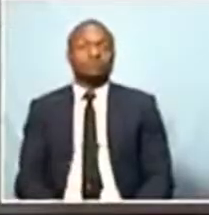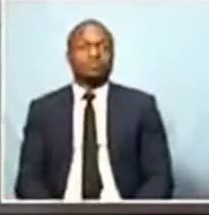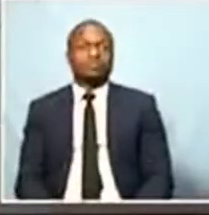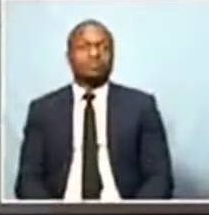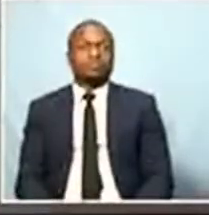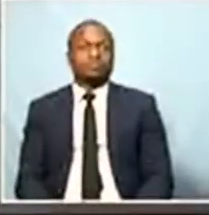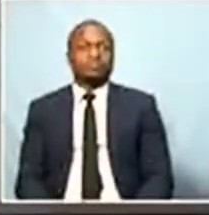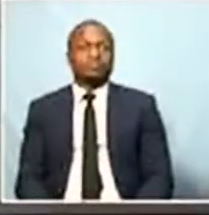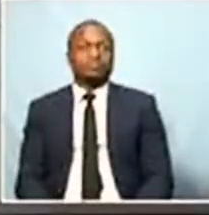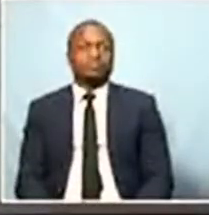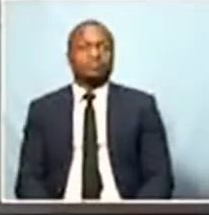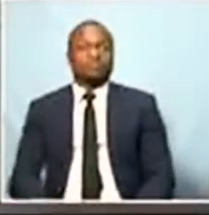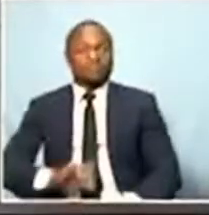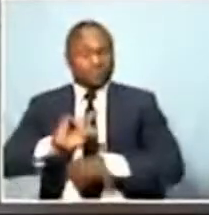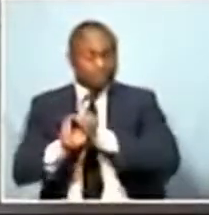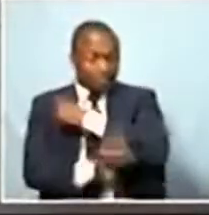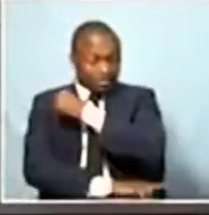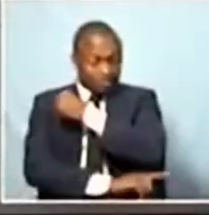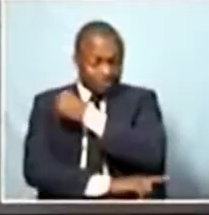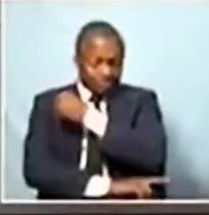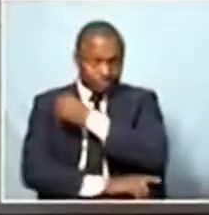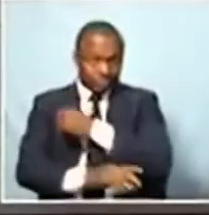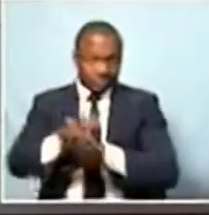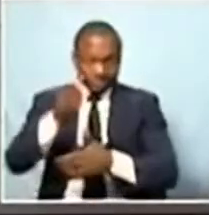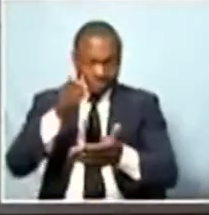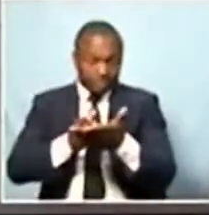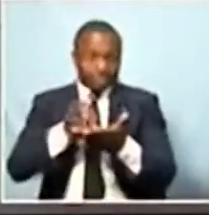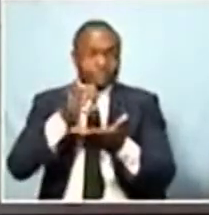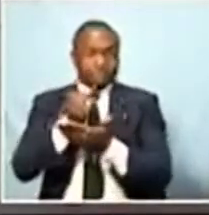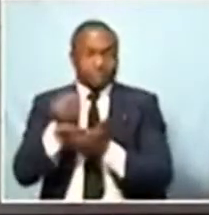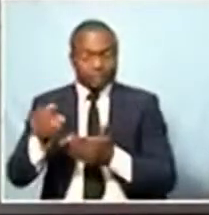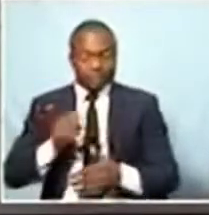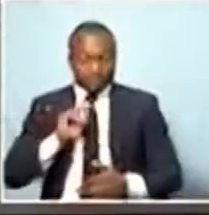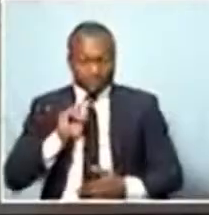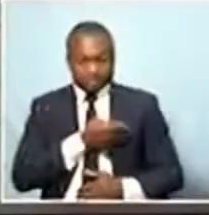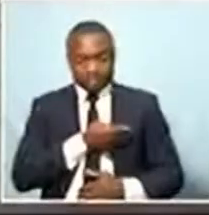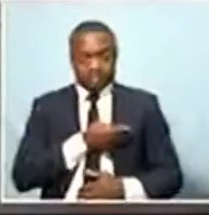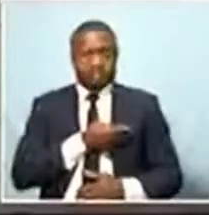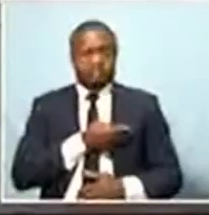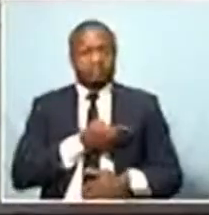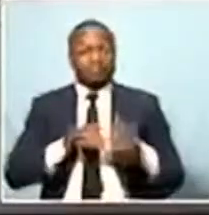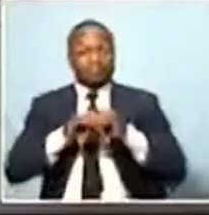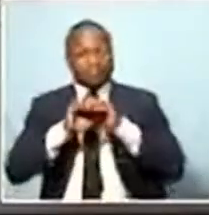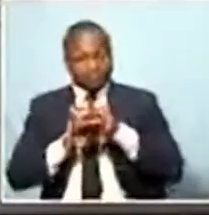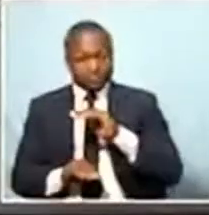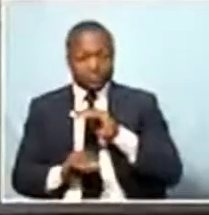to actually prosecute. And this issue of, as I think we are under